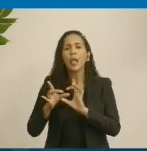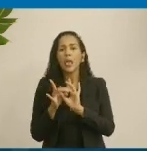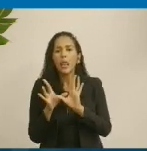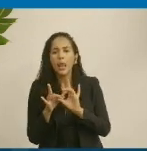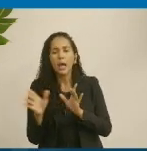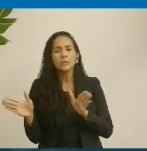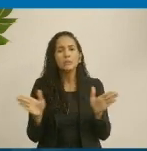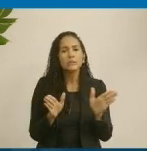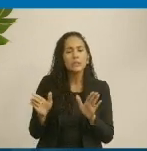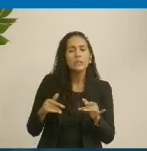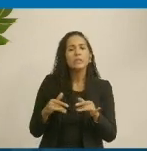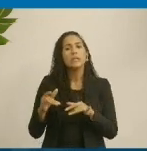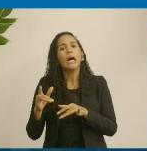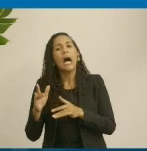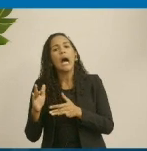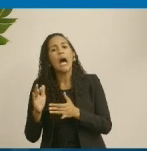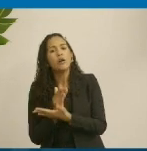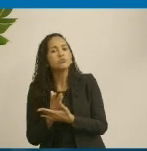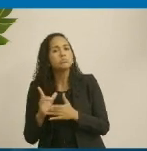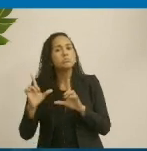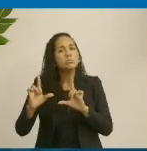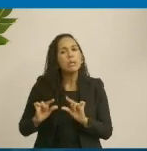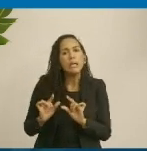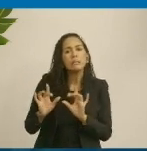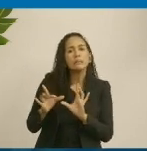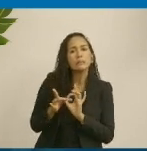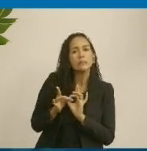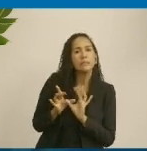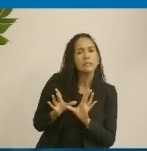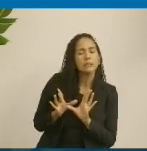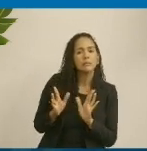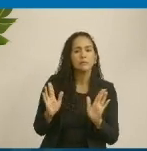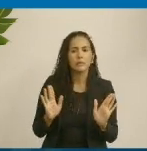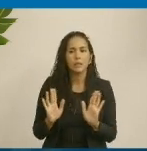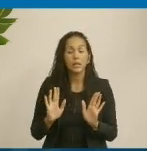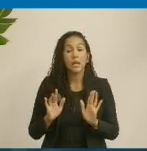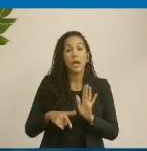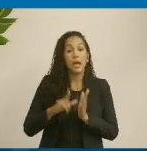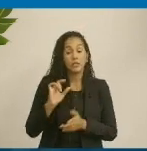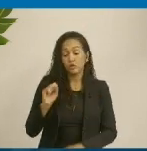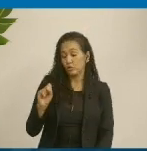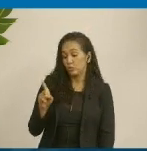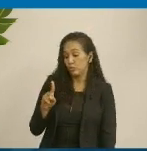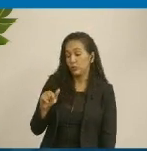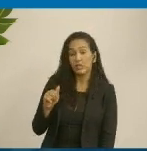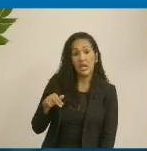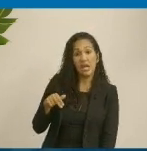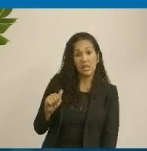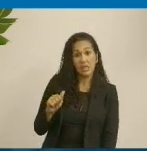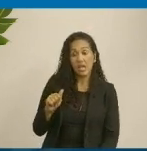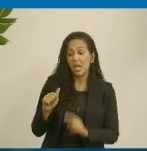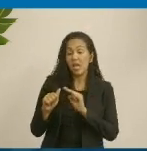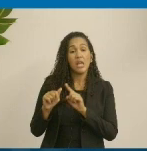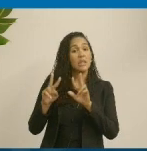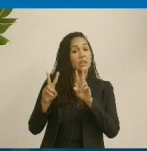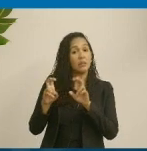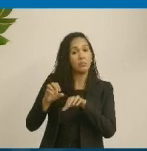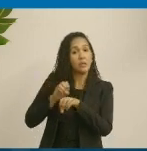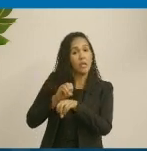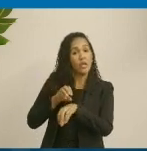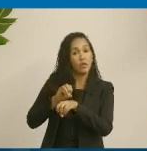Some may need a little bit more, like Susanne said, you know, the education. So just a consideration of